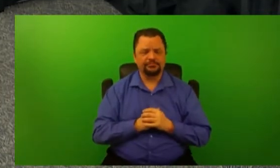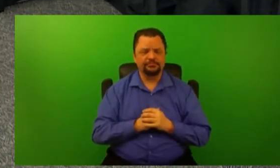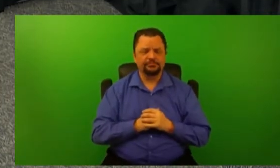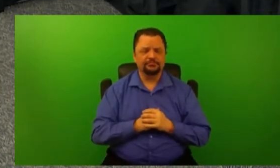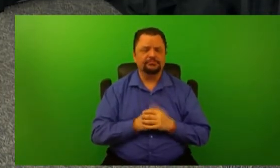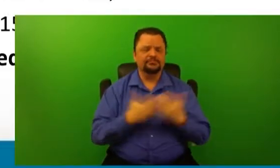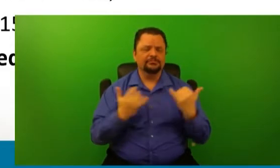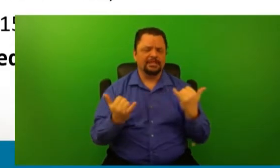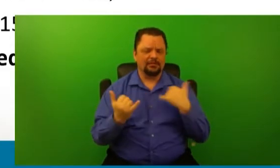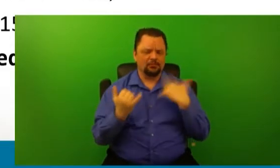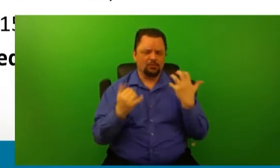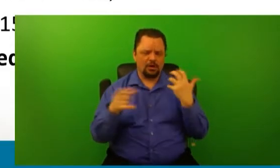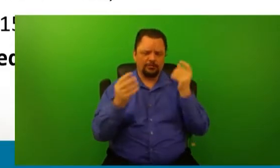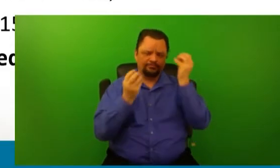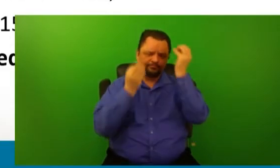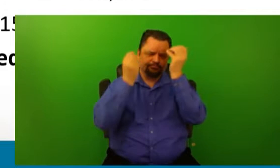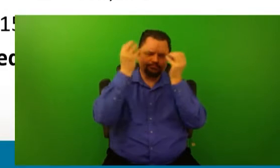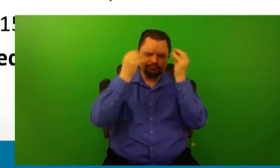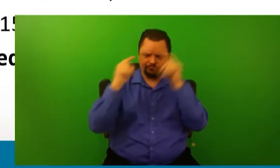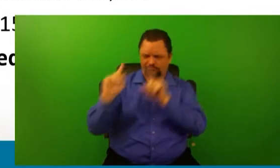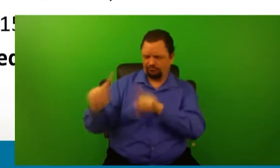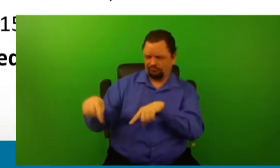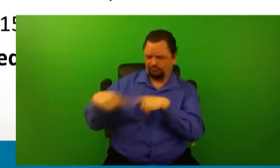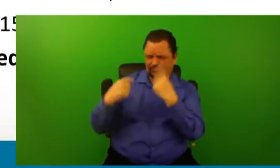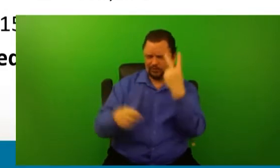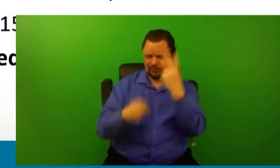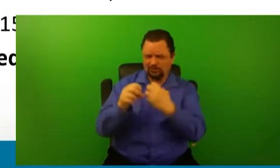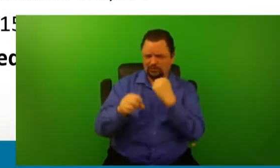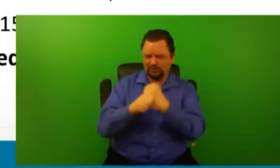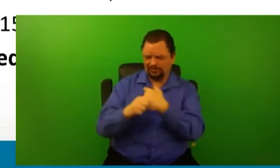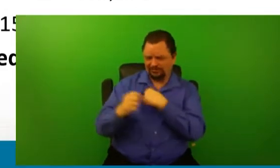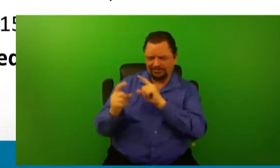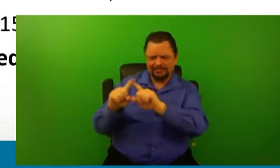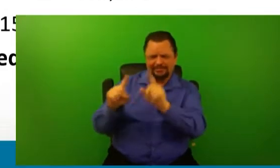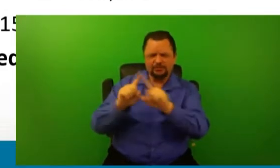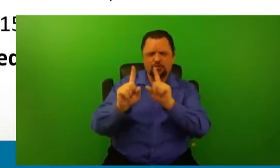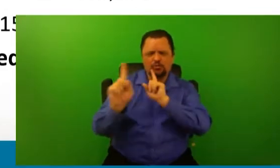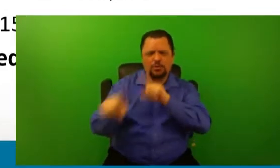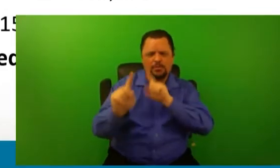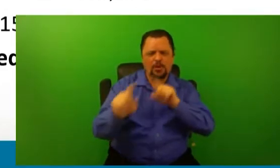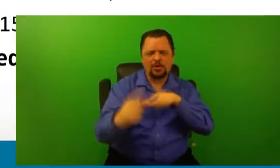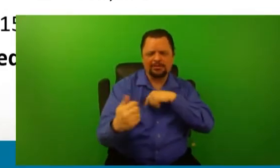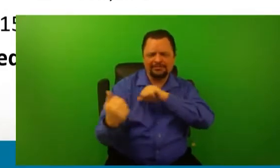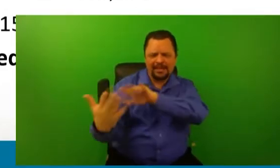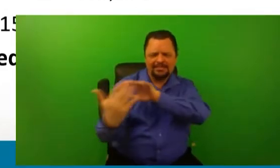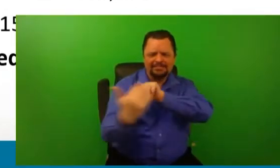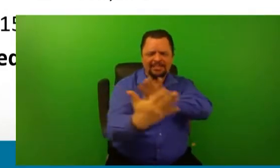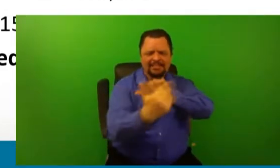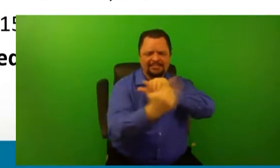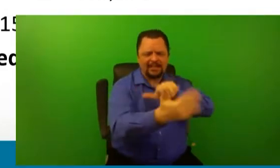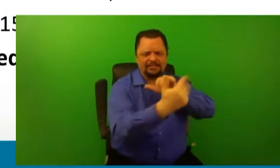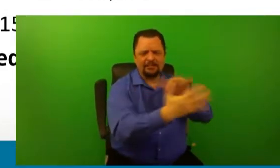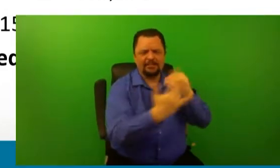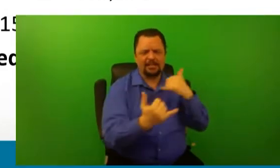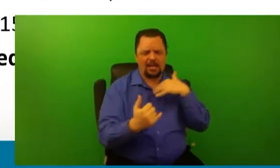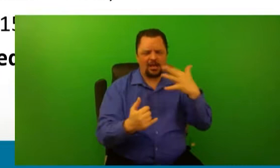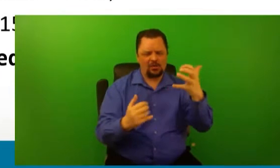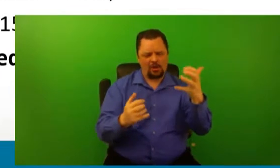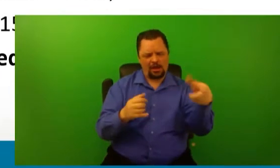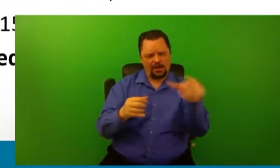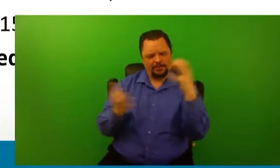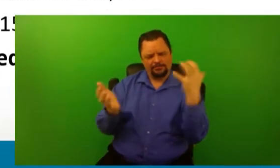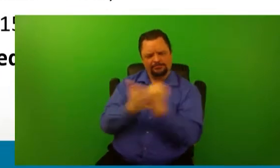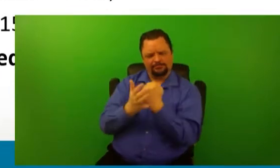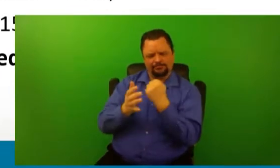As we think about 2 years of continuous COVID response in El Paso County, I wanted to take a moment to share with